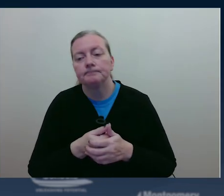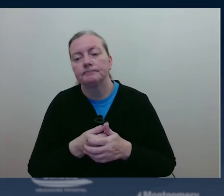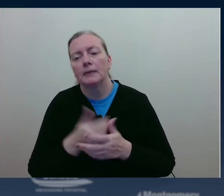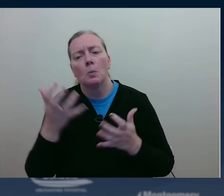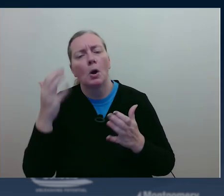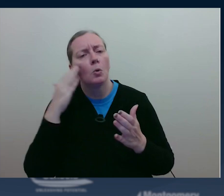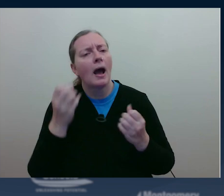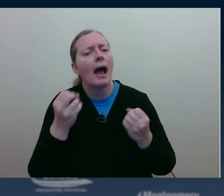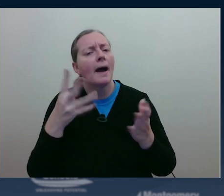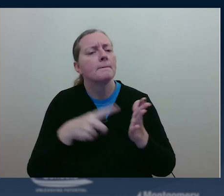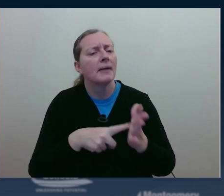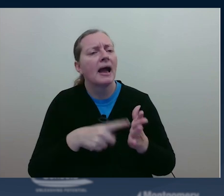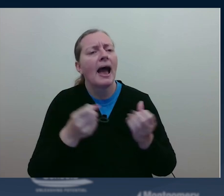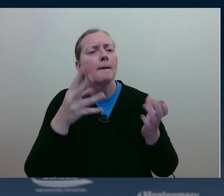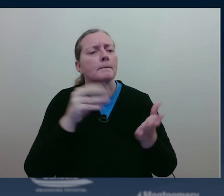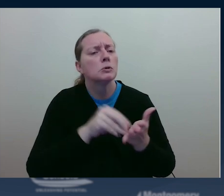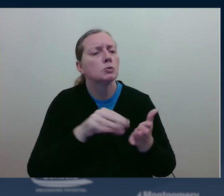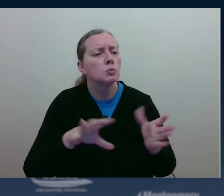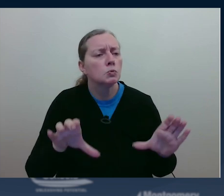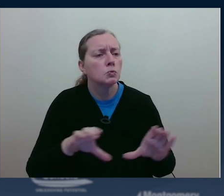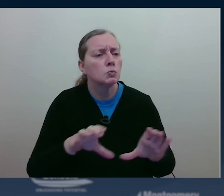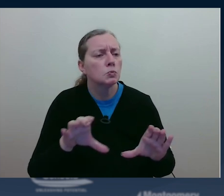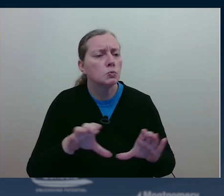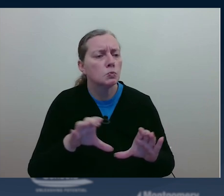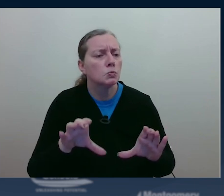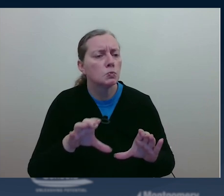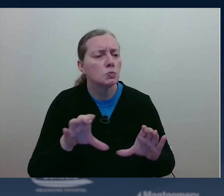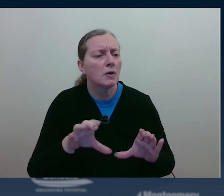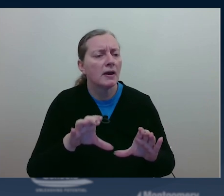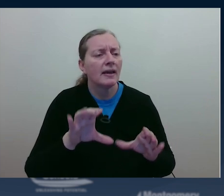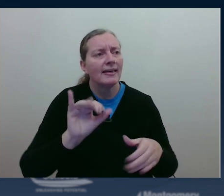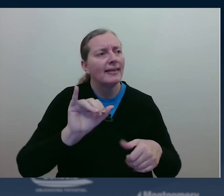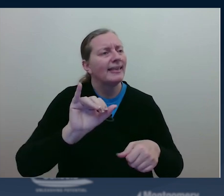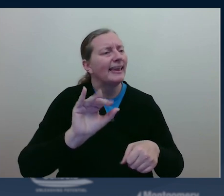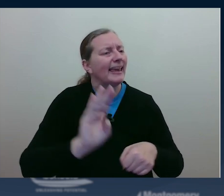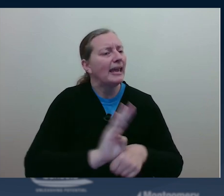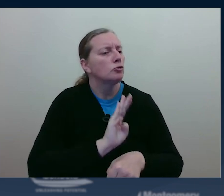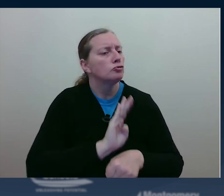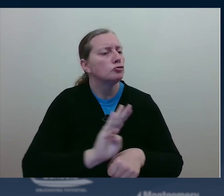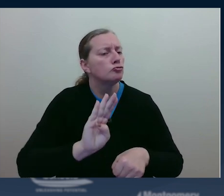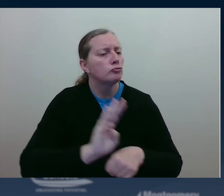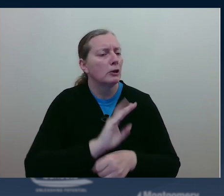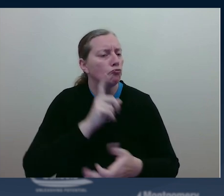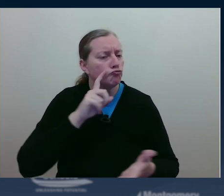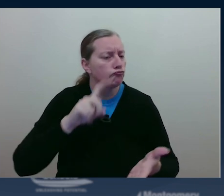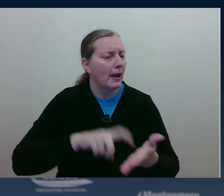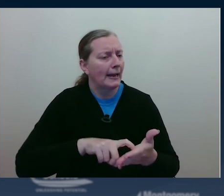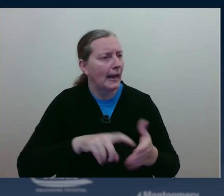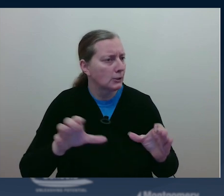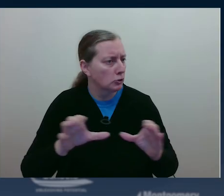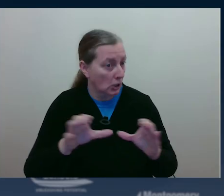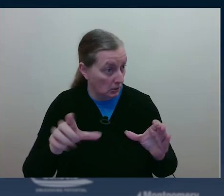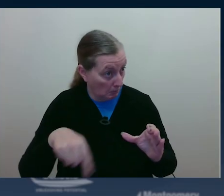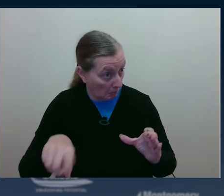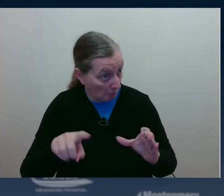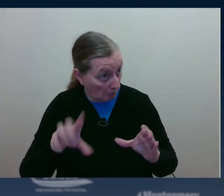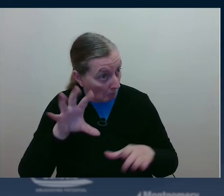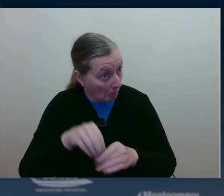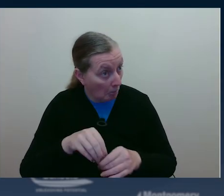those industry recognized credentials. That's important. Are they, because we want to know, are